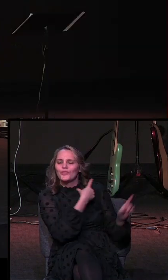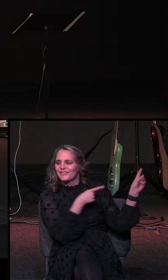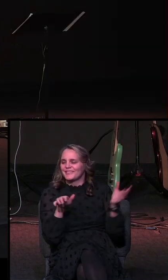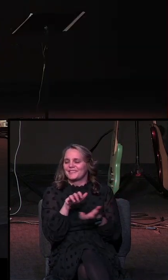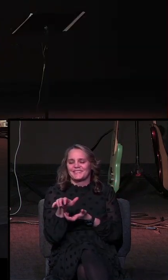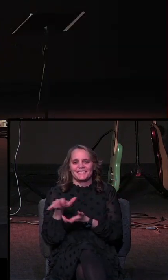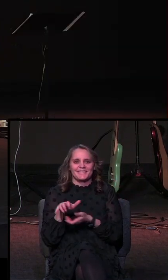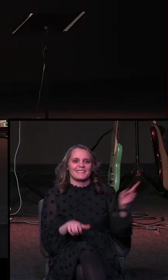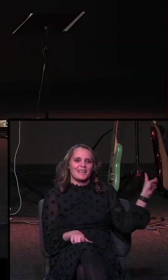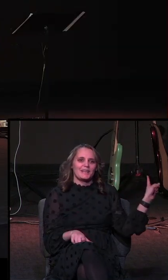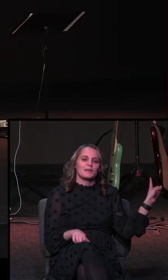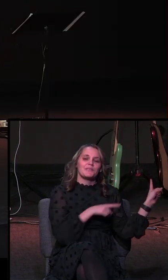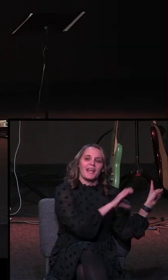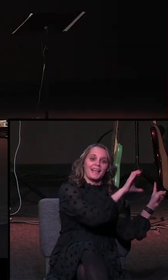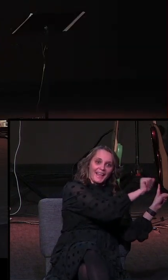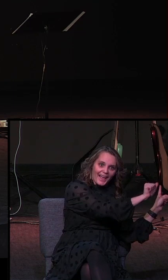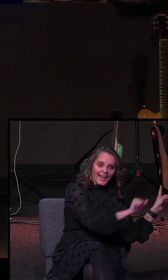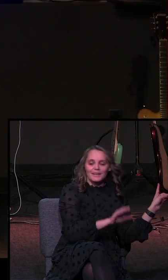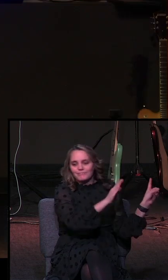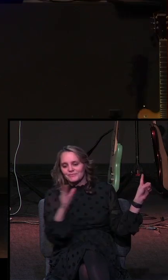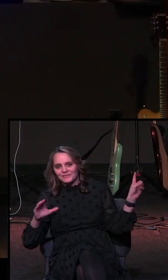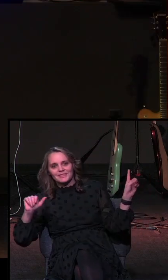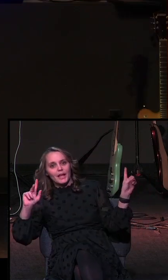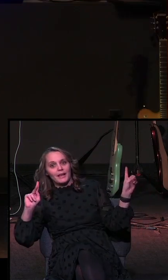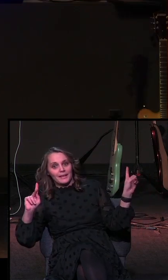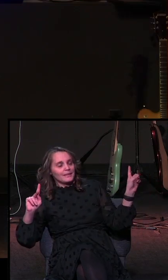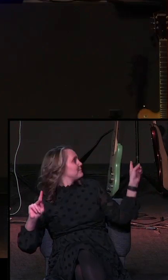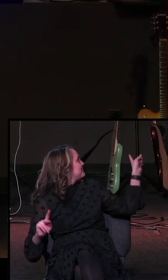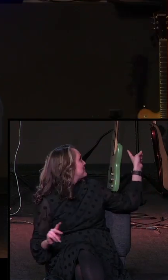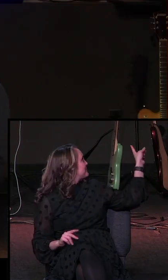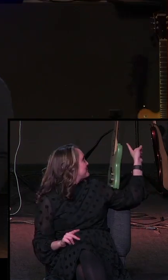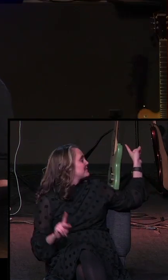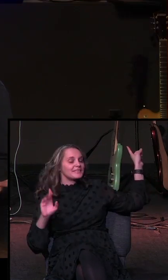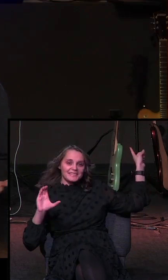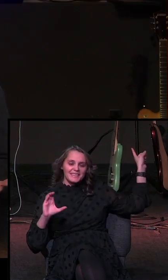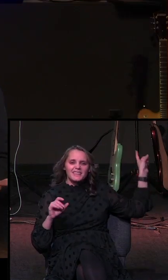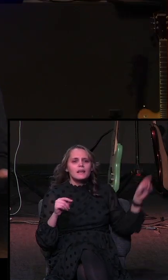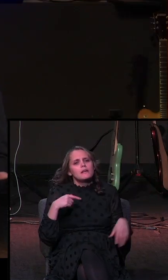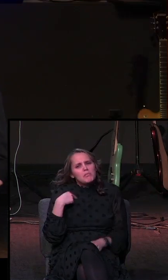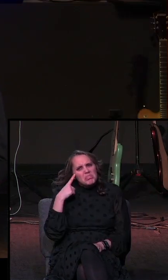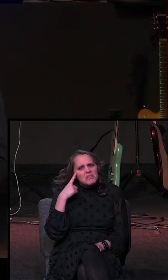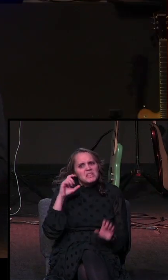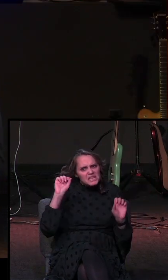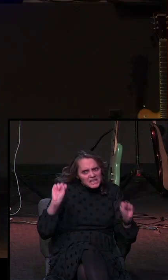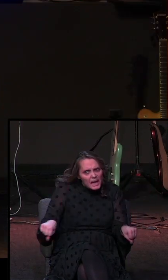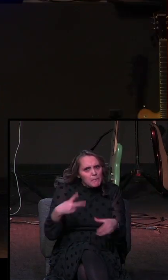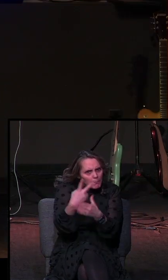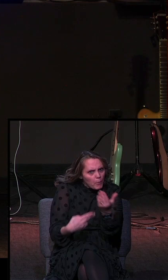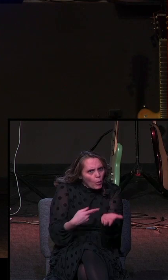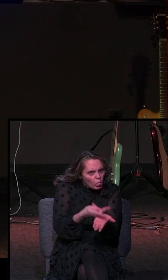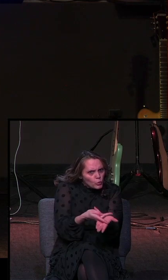have Kansas City. Over here, you have, you know, the West Coast, San Francisco Niners, and then everybody else is, can't they just both lose? Wouldn't that be great?